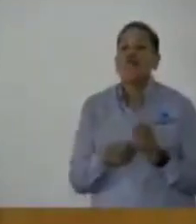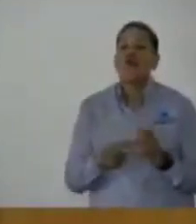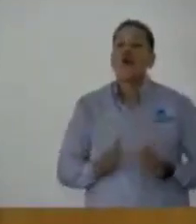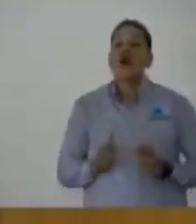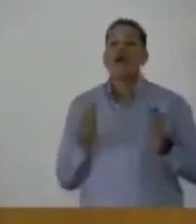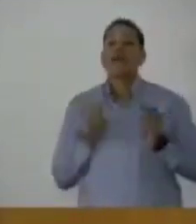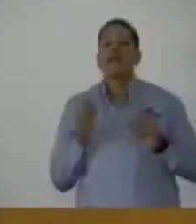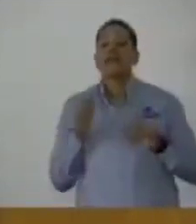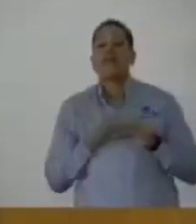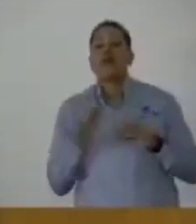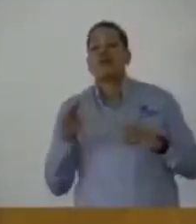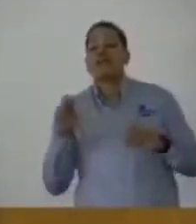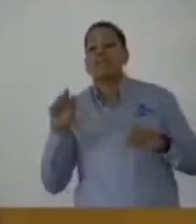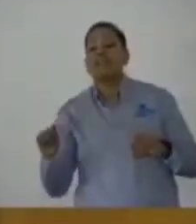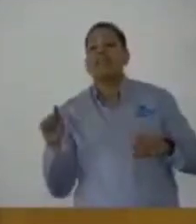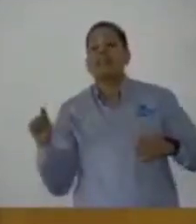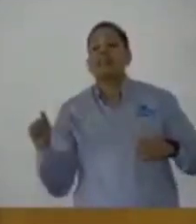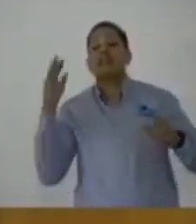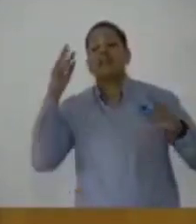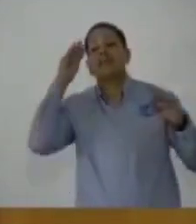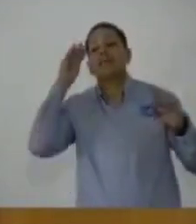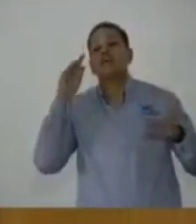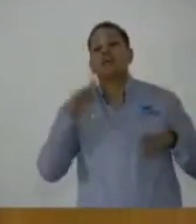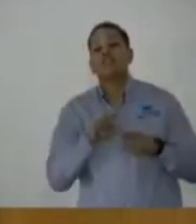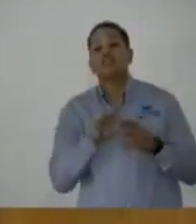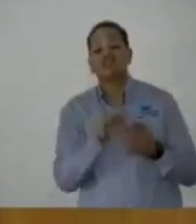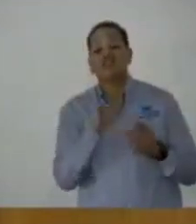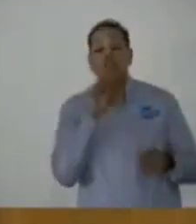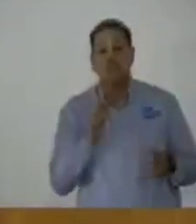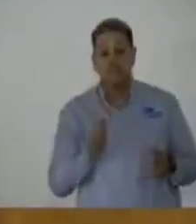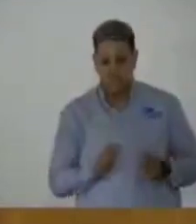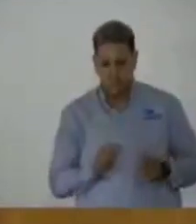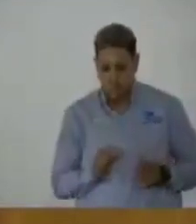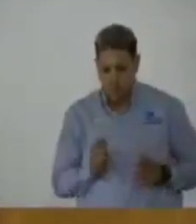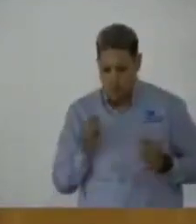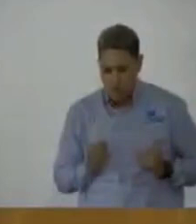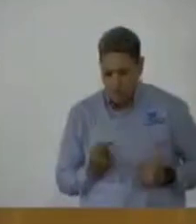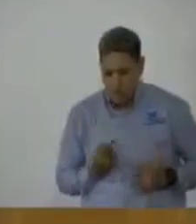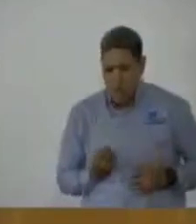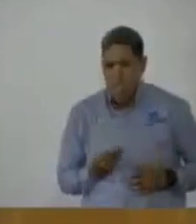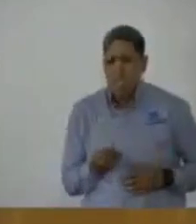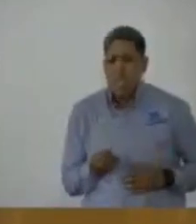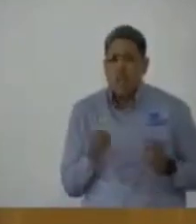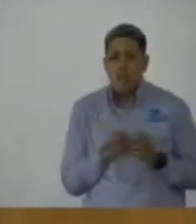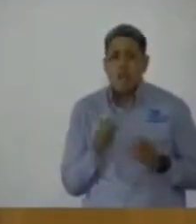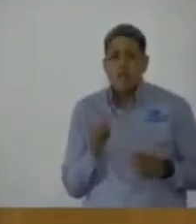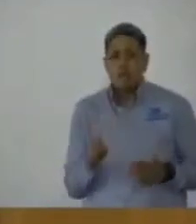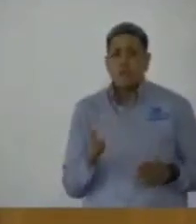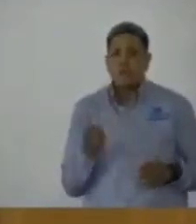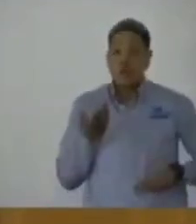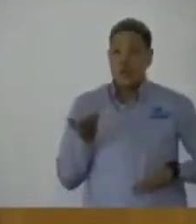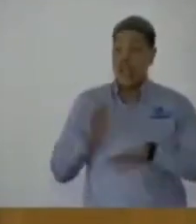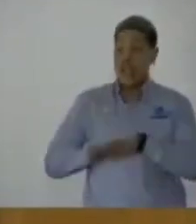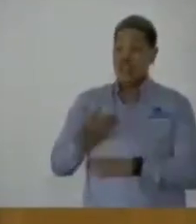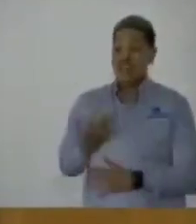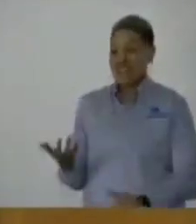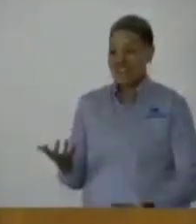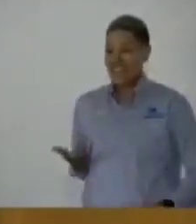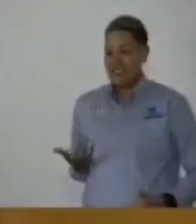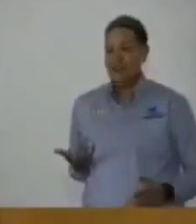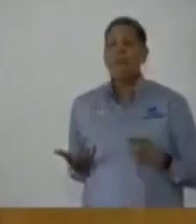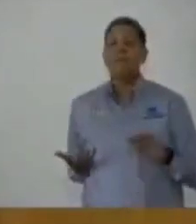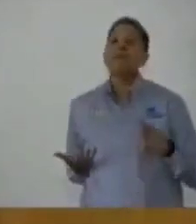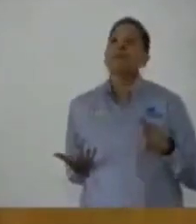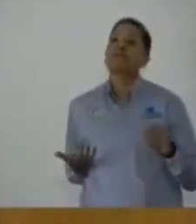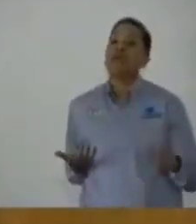on the net. He's concerned at the micro. So at the micro, an increase in your salary would lead to an increase